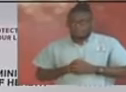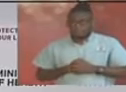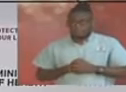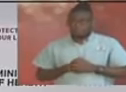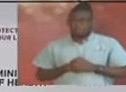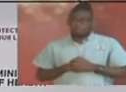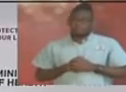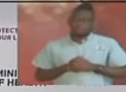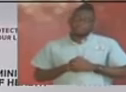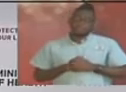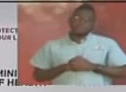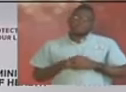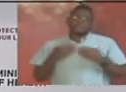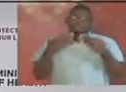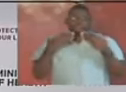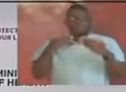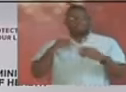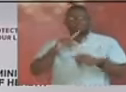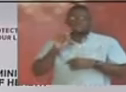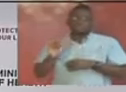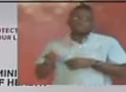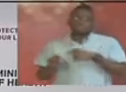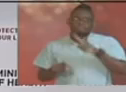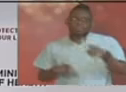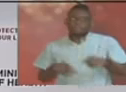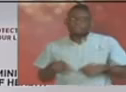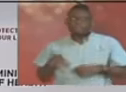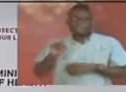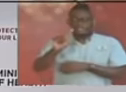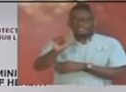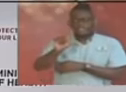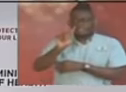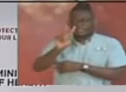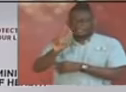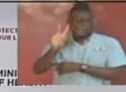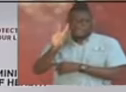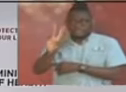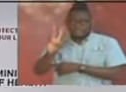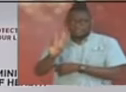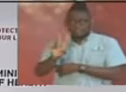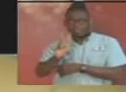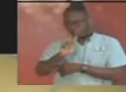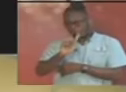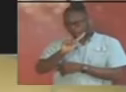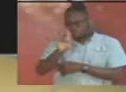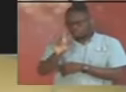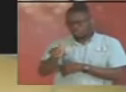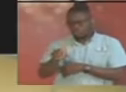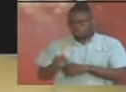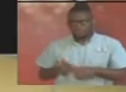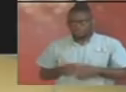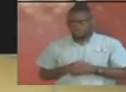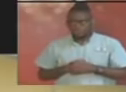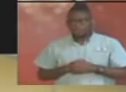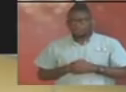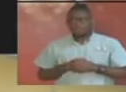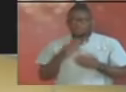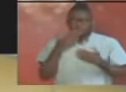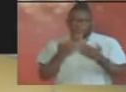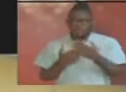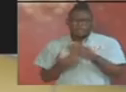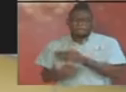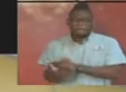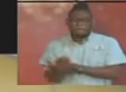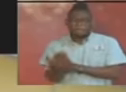Thank you very much. And we go now to TV6, please, for questions. Hi, good morning. Alicia Boucher from